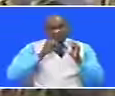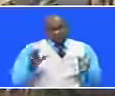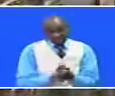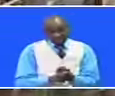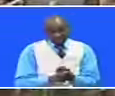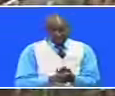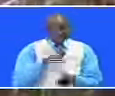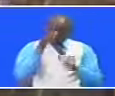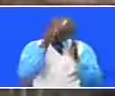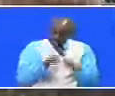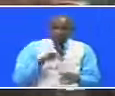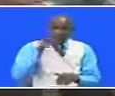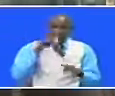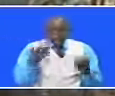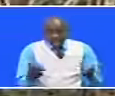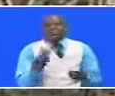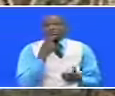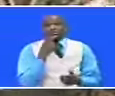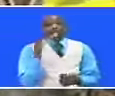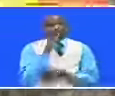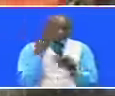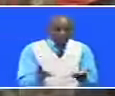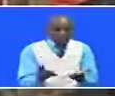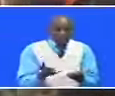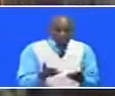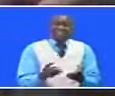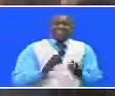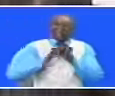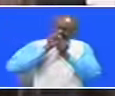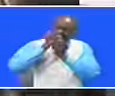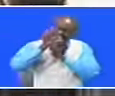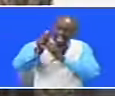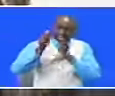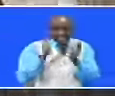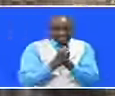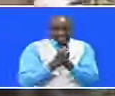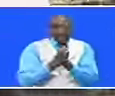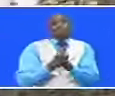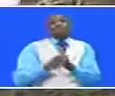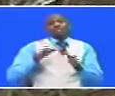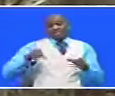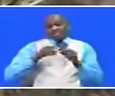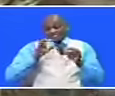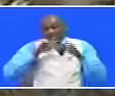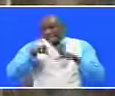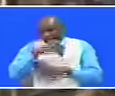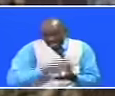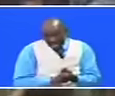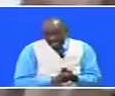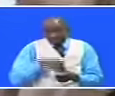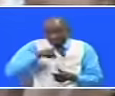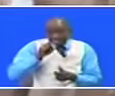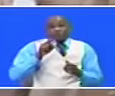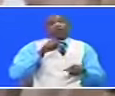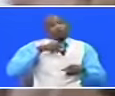The aspirant was later found Tuesday afternoon, kilometers away in Mlolongo town, after he reportedly made his